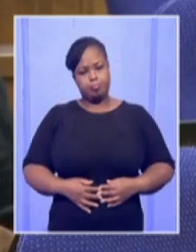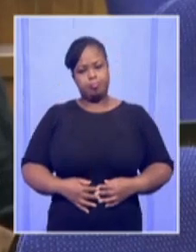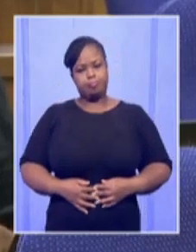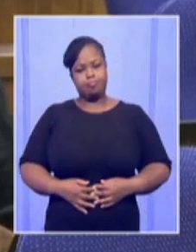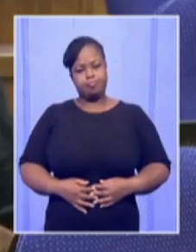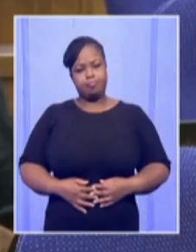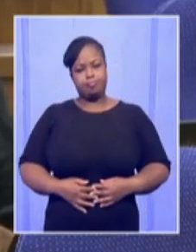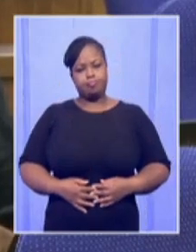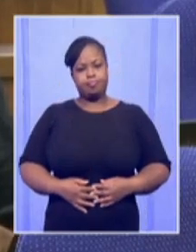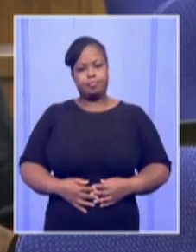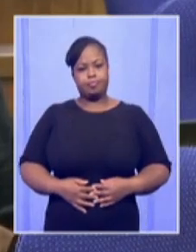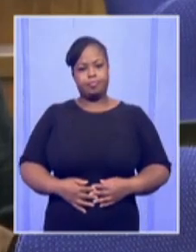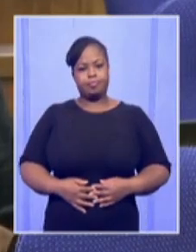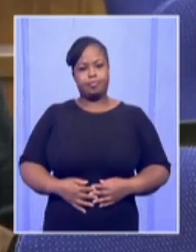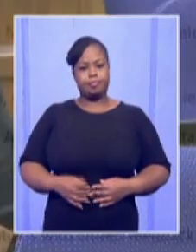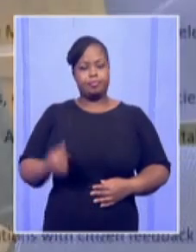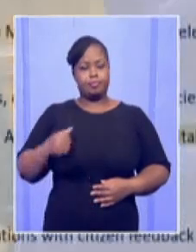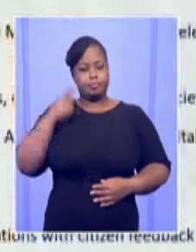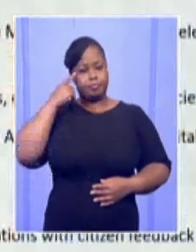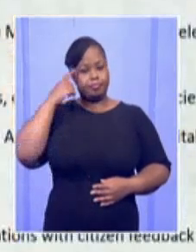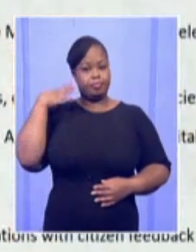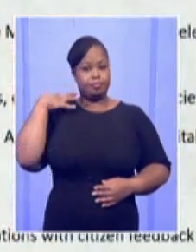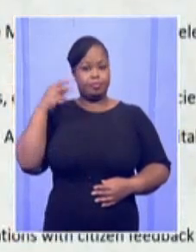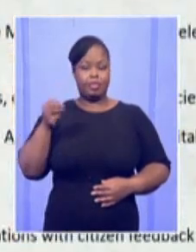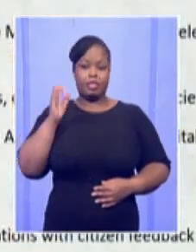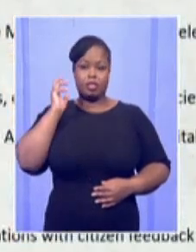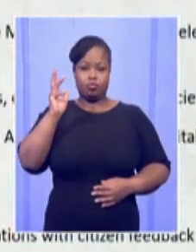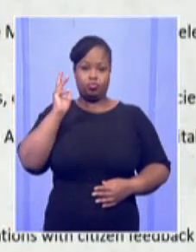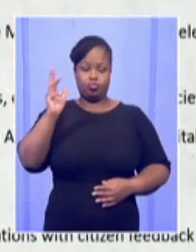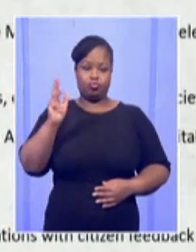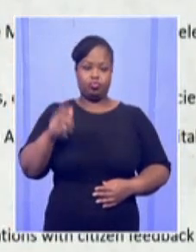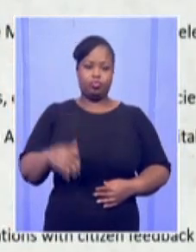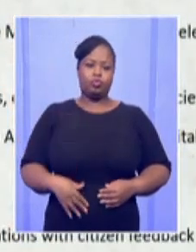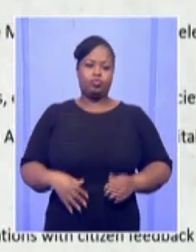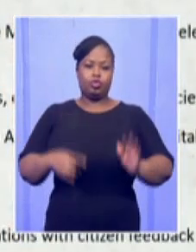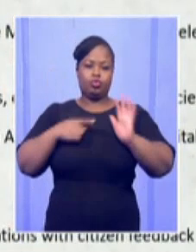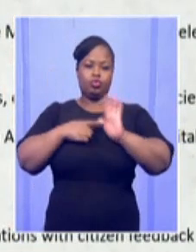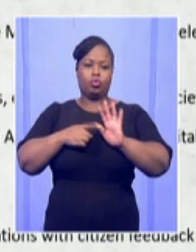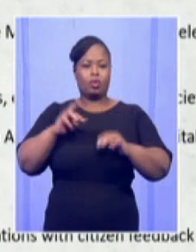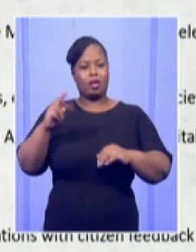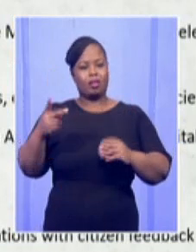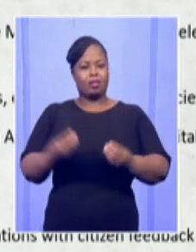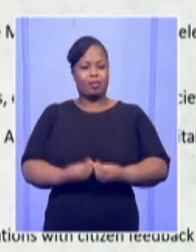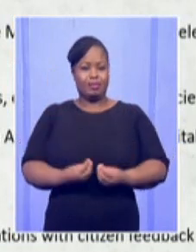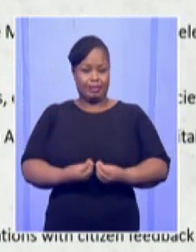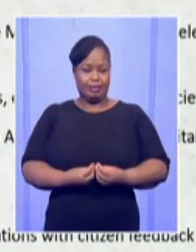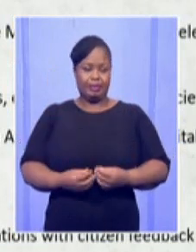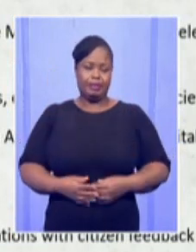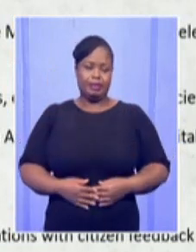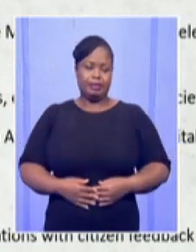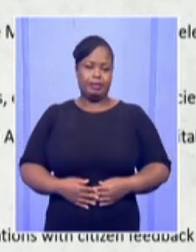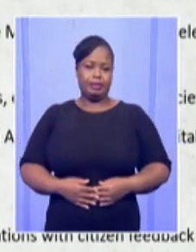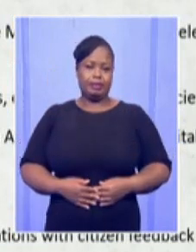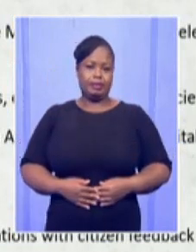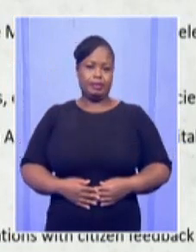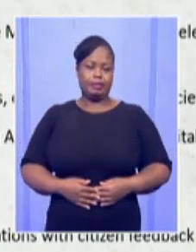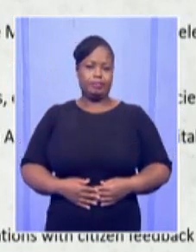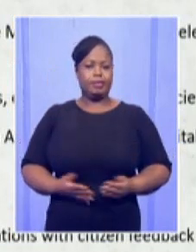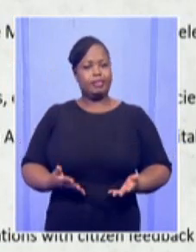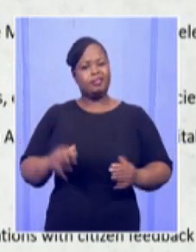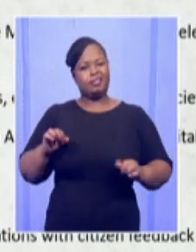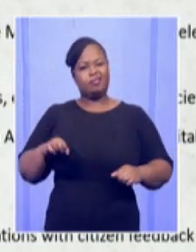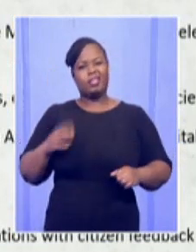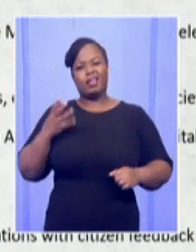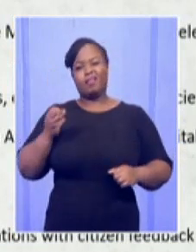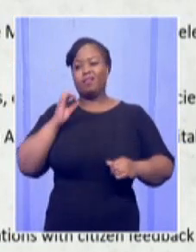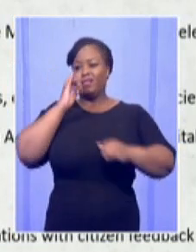I think in the minister's speech has already highlighted some of the things. Suffice to say that there are international